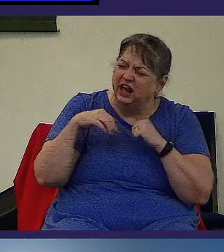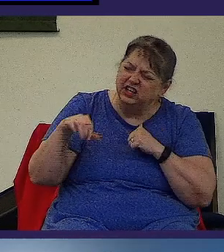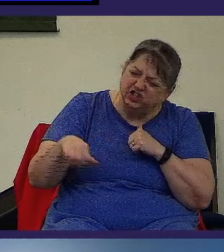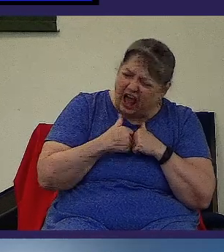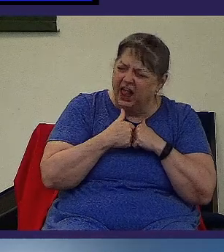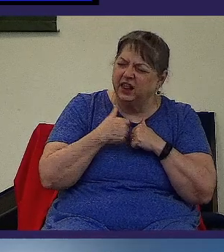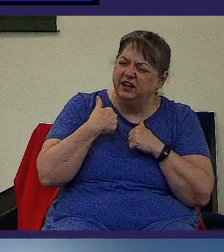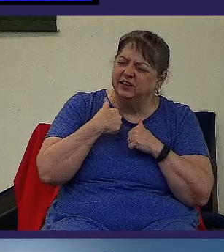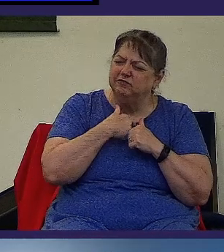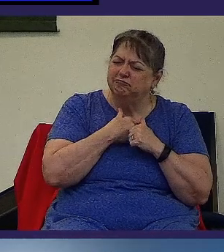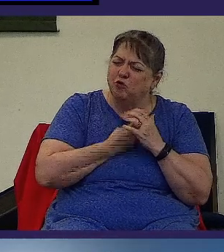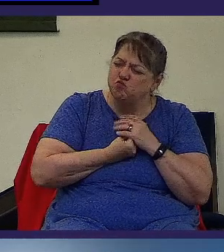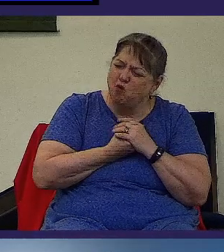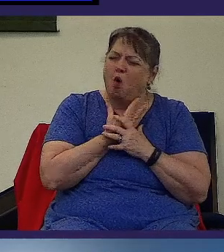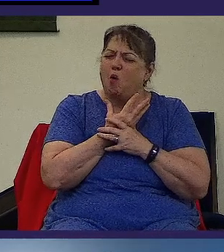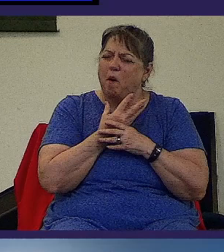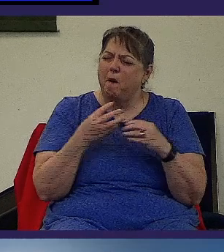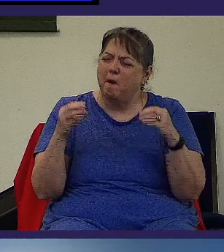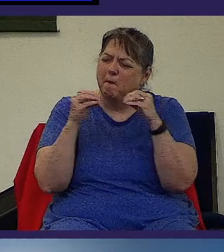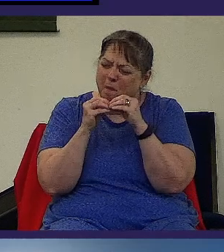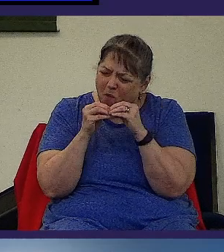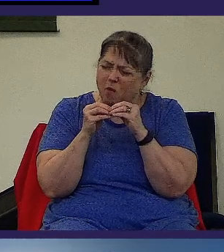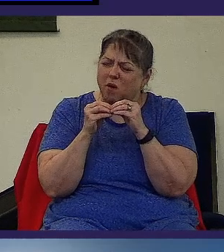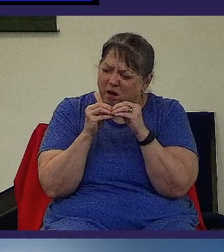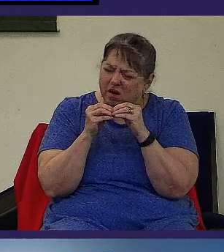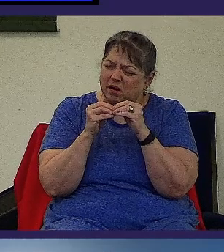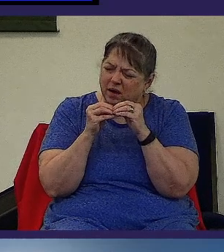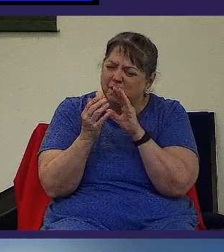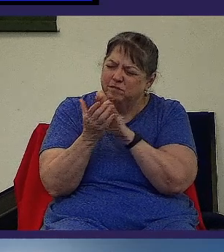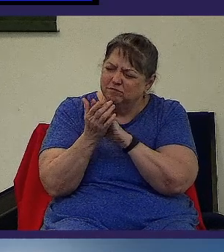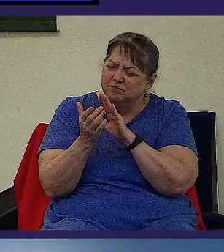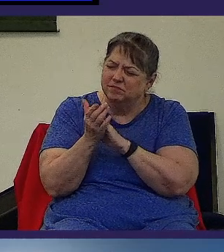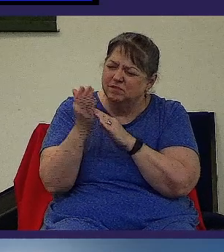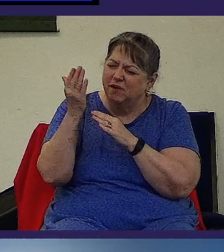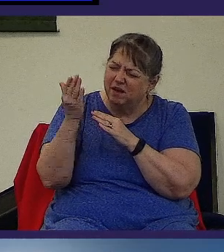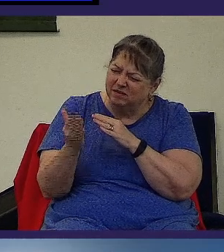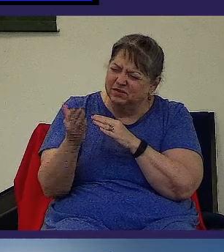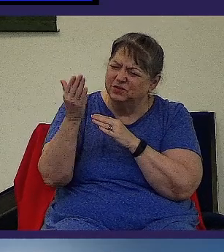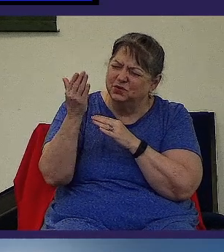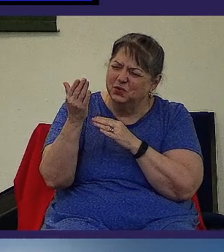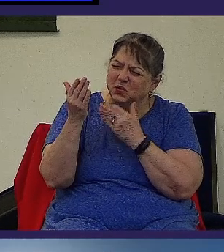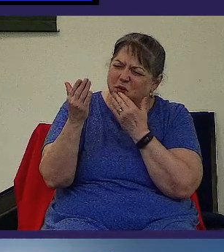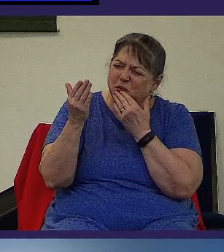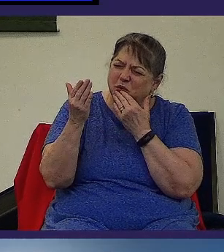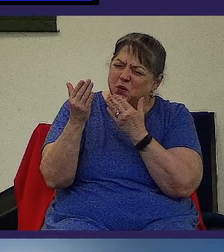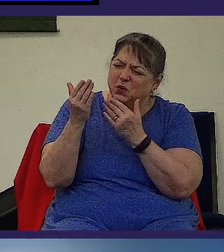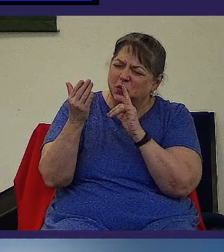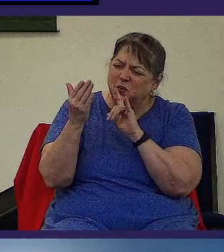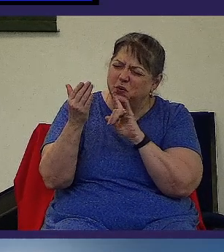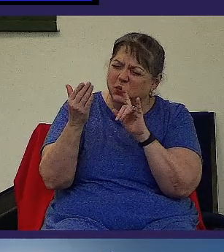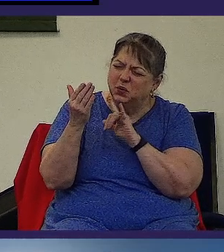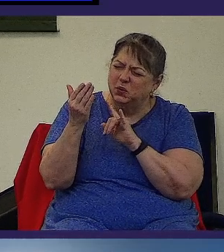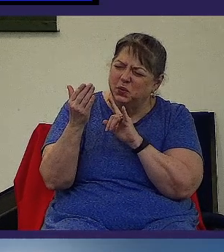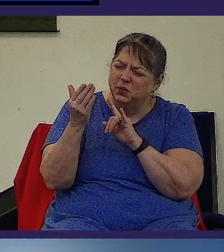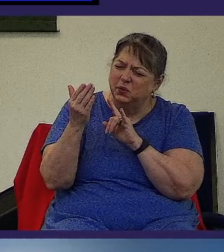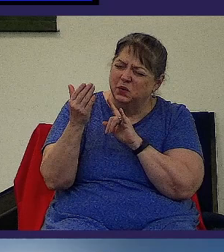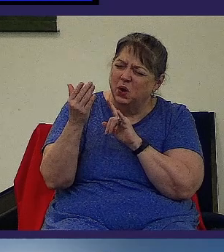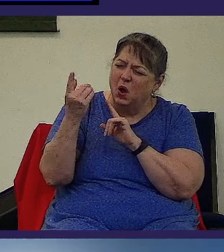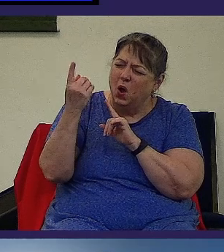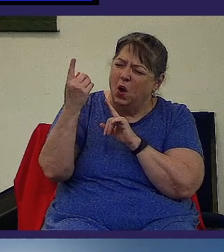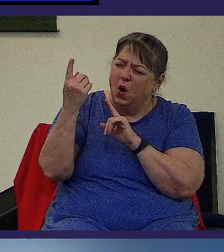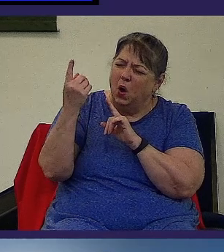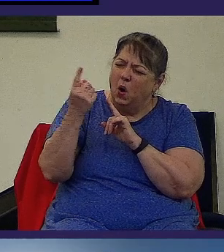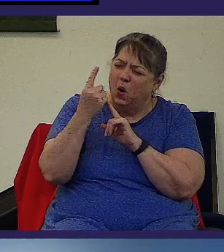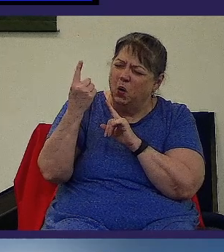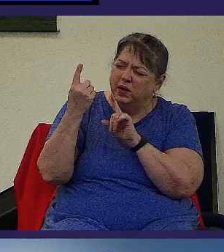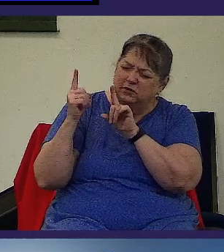it might be there god that you have for us this morning but we praise you for your faithfulness and we know that because you're here we have hope and